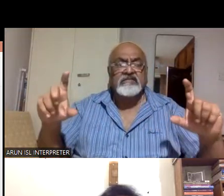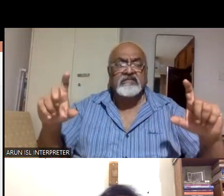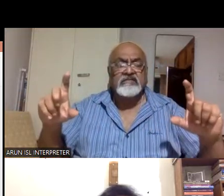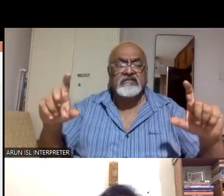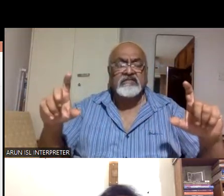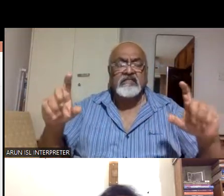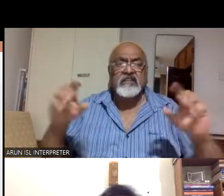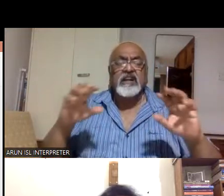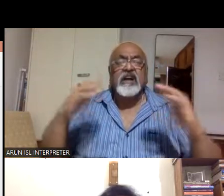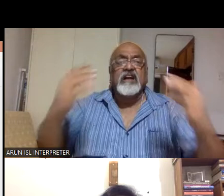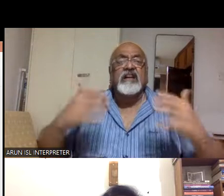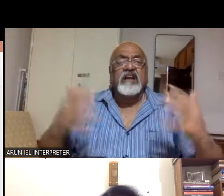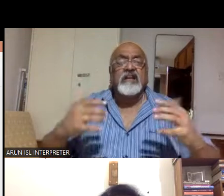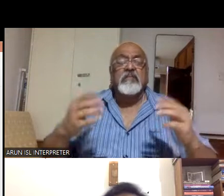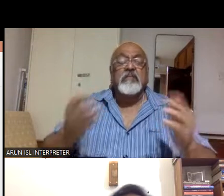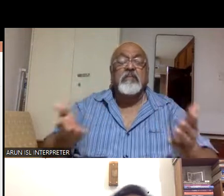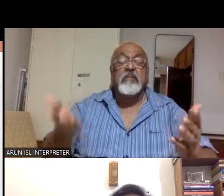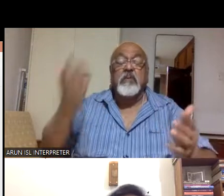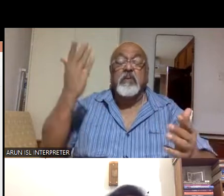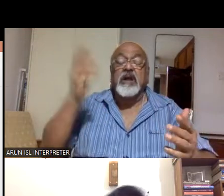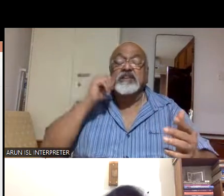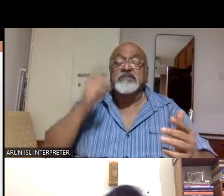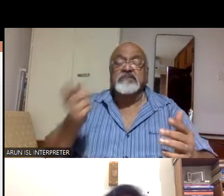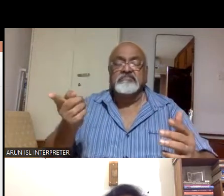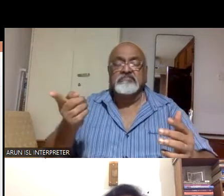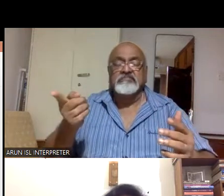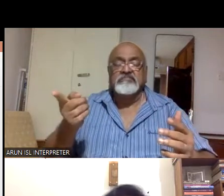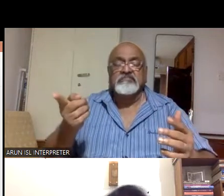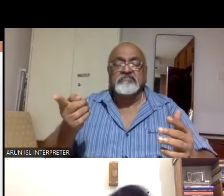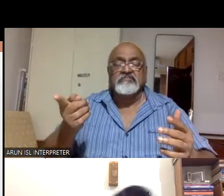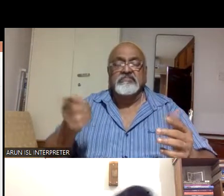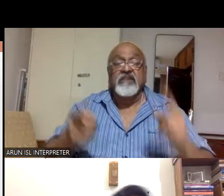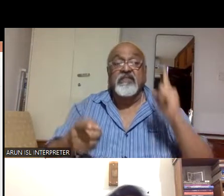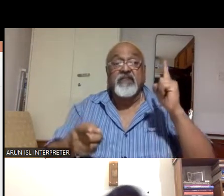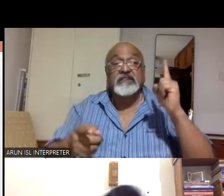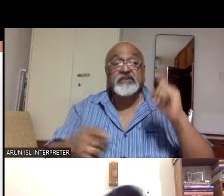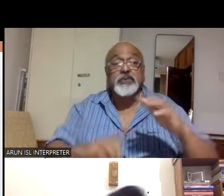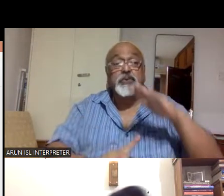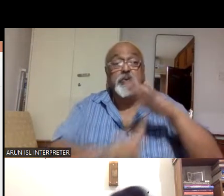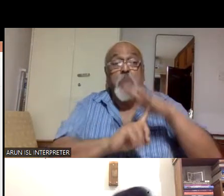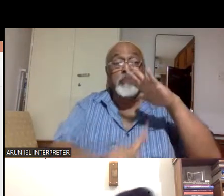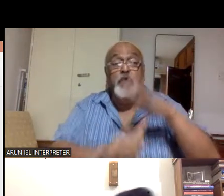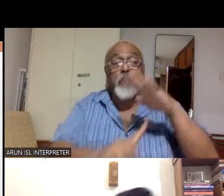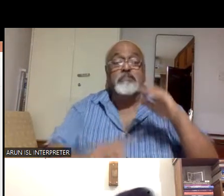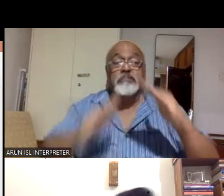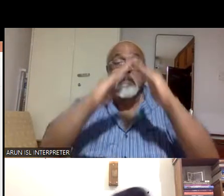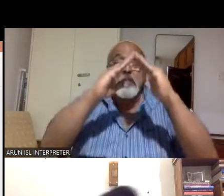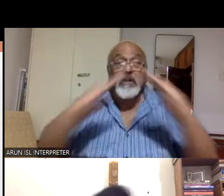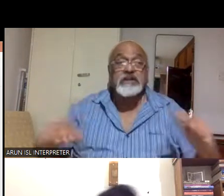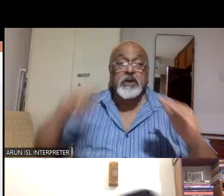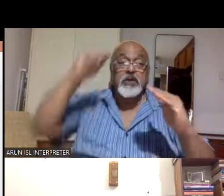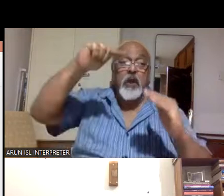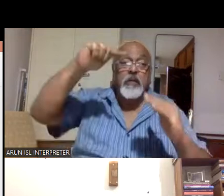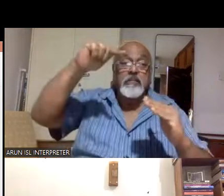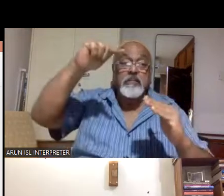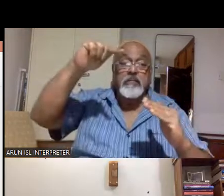women. Number one. Number two, in the top, as you move in the pyramid of the job pyramid,